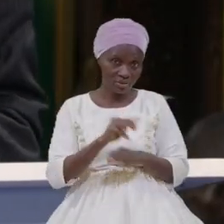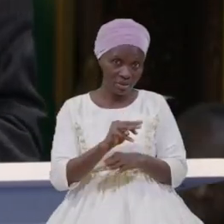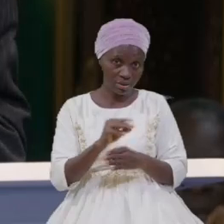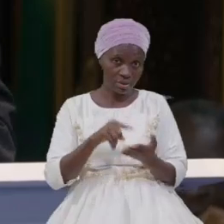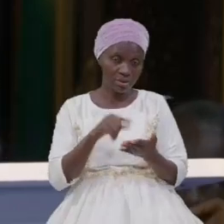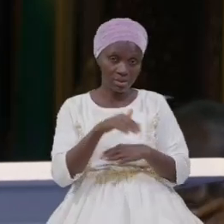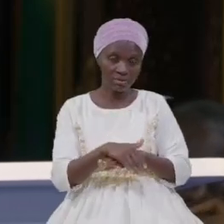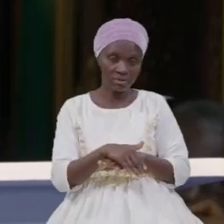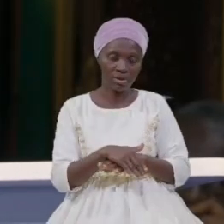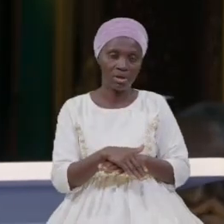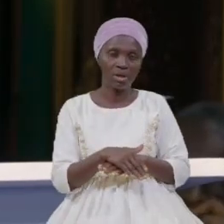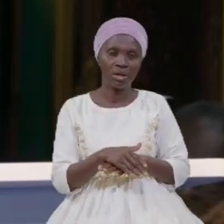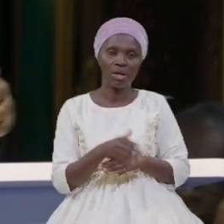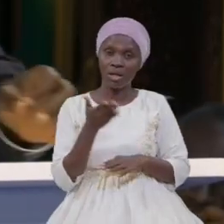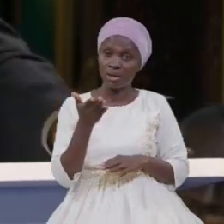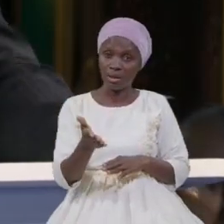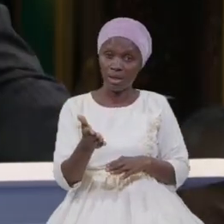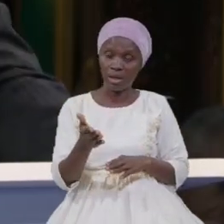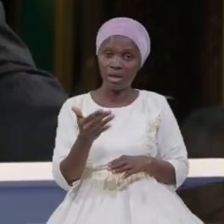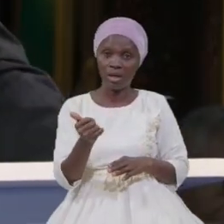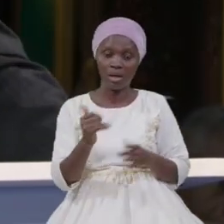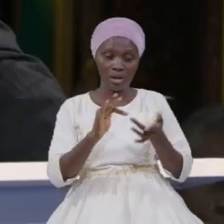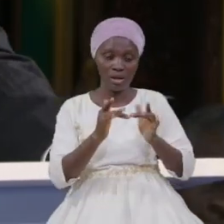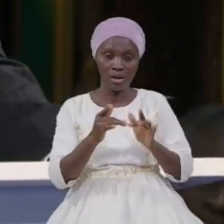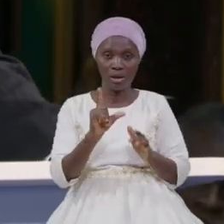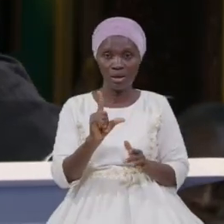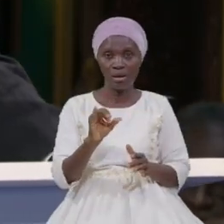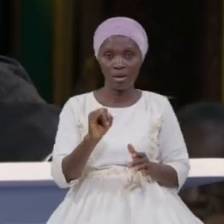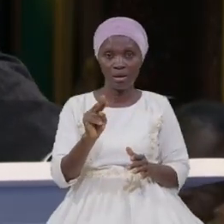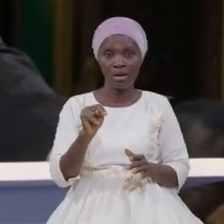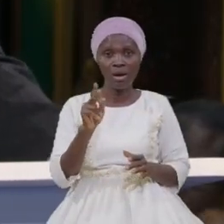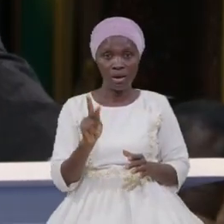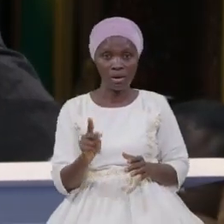link in your player there,